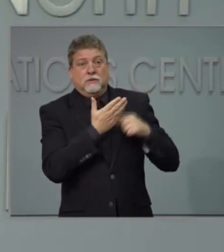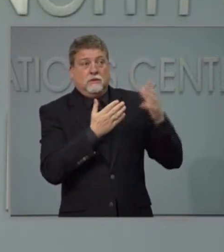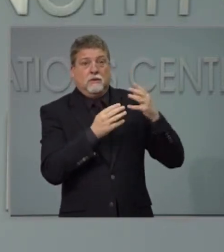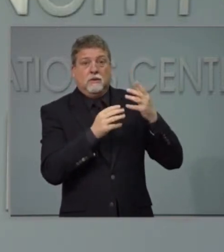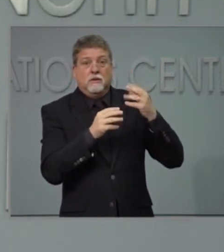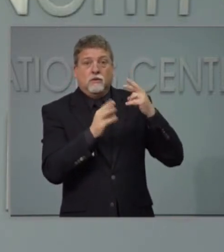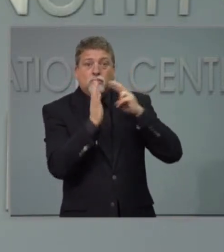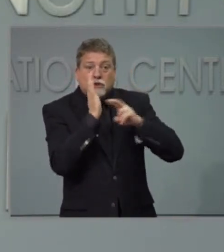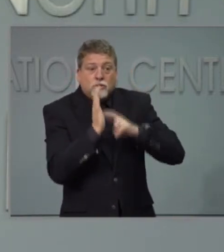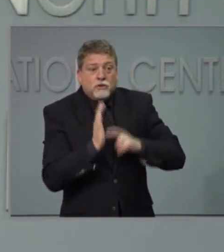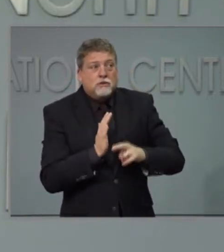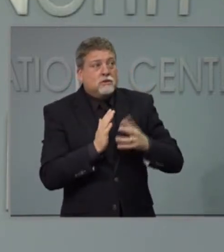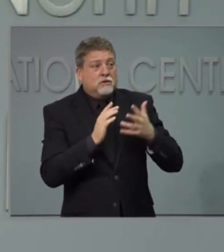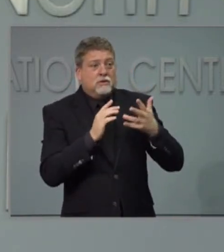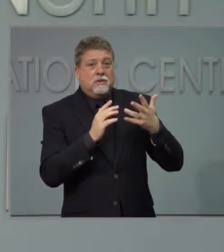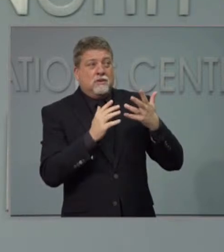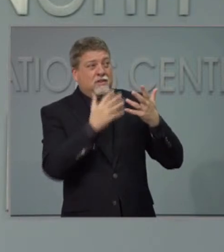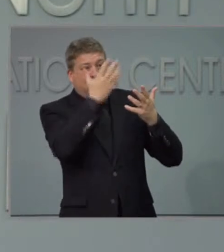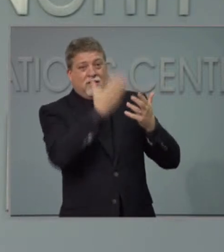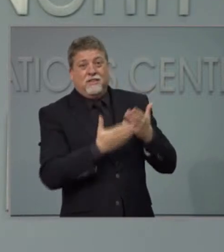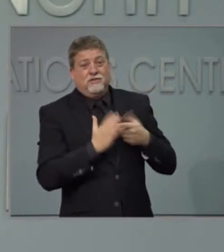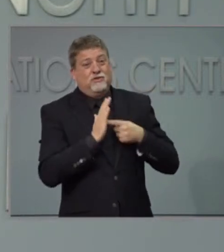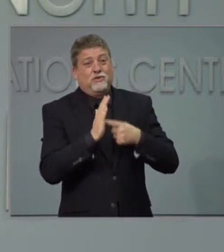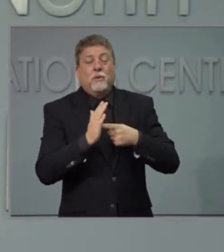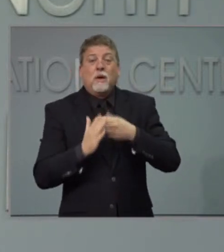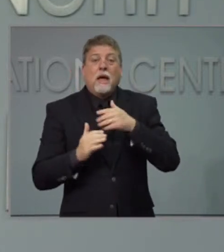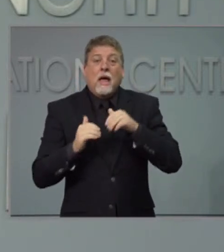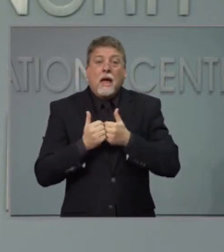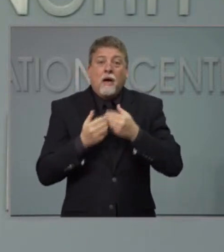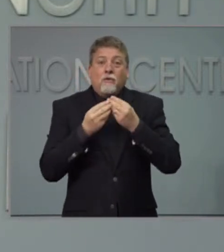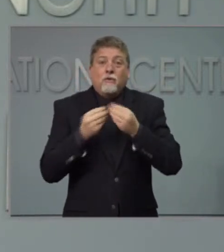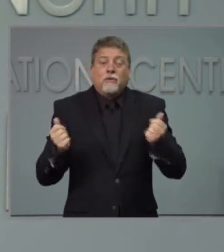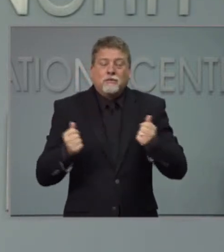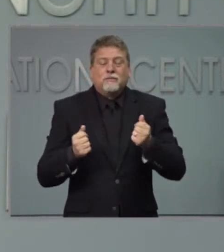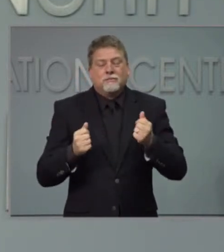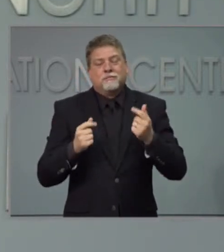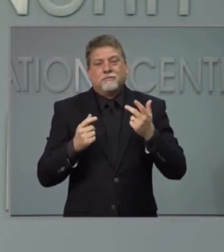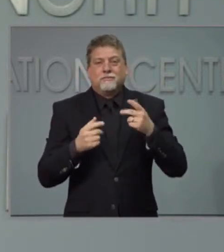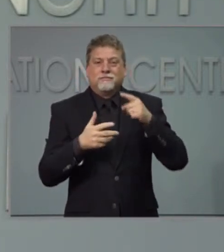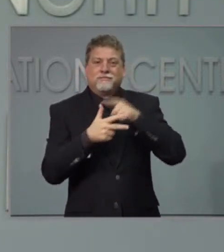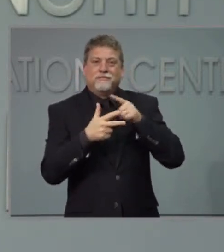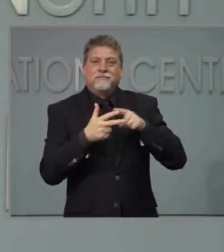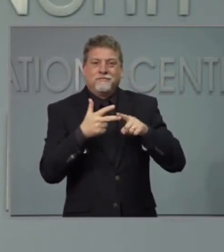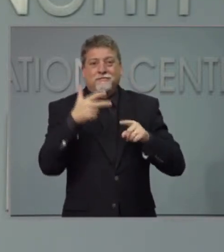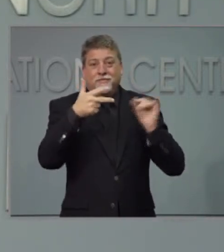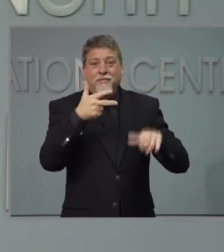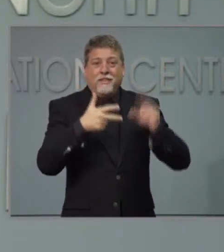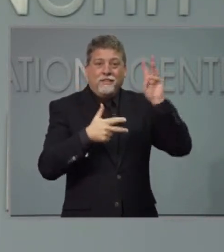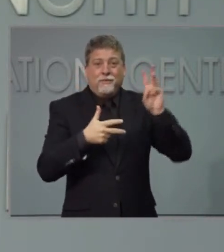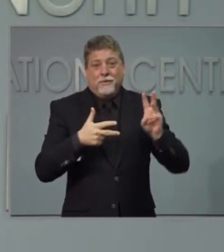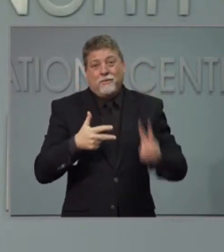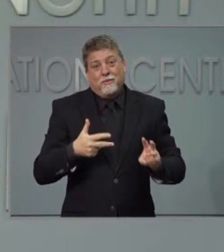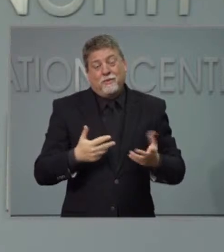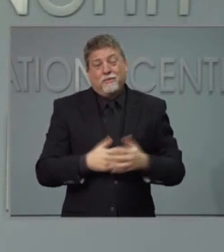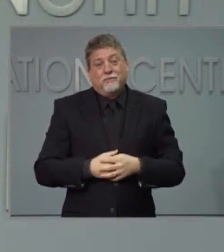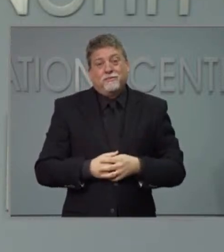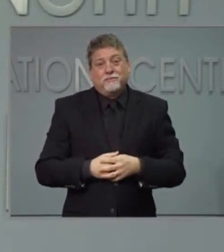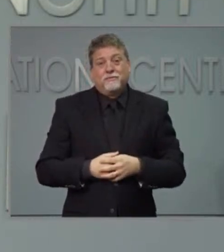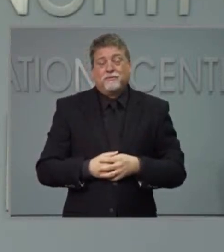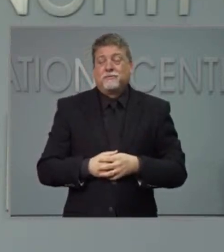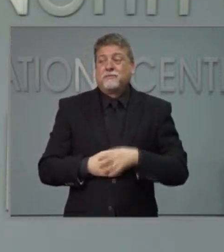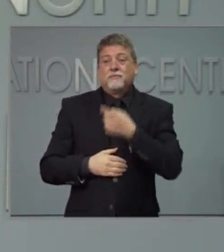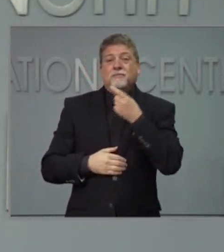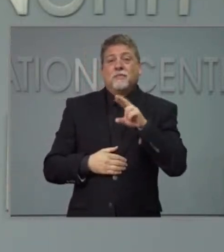sooner we can get together on this, the better off that we are. And I'll let Dr. Cohen address the second question.